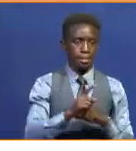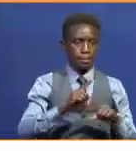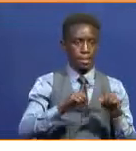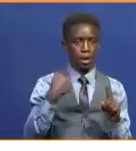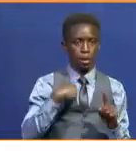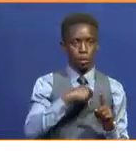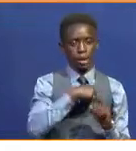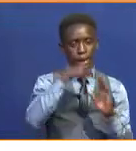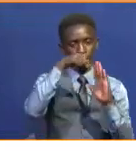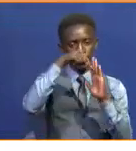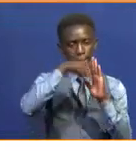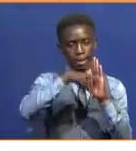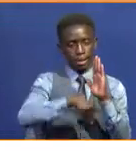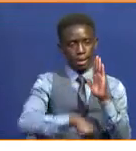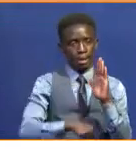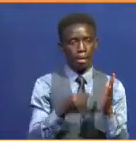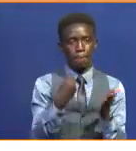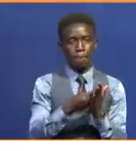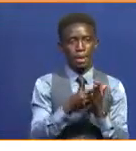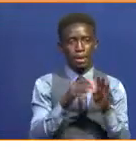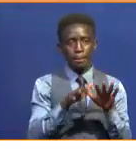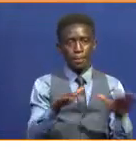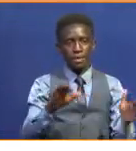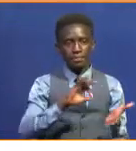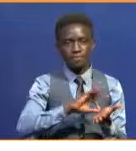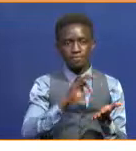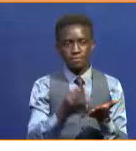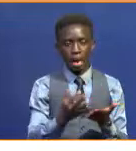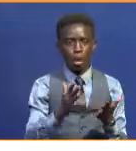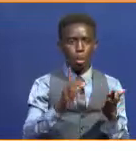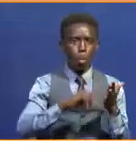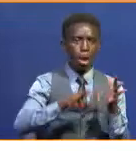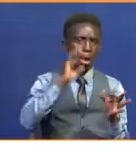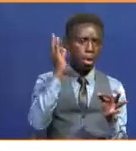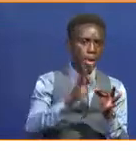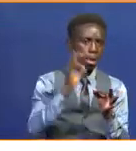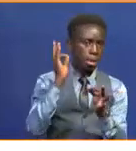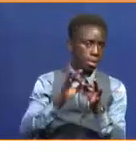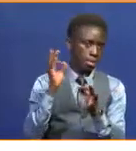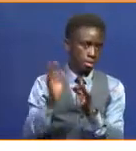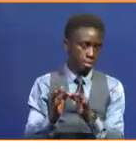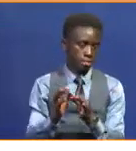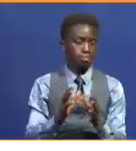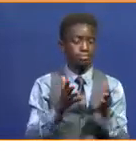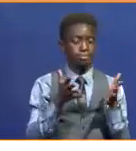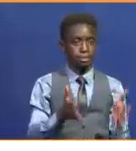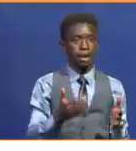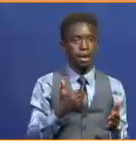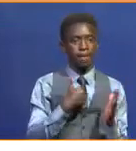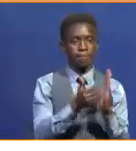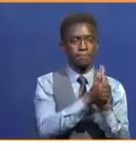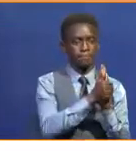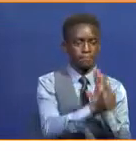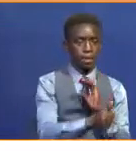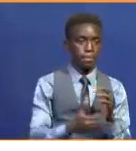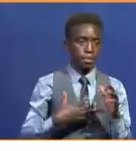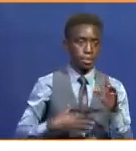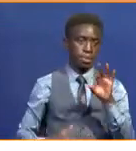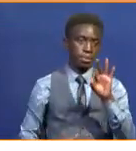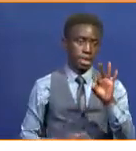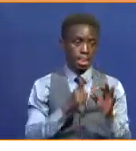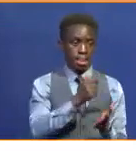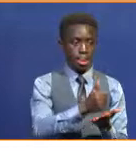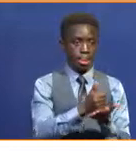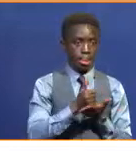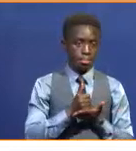bit deeper on the money market funds. What exactly are they, and how exactly do they work? I have three experts in their field here to help